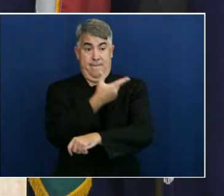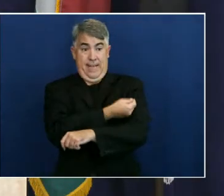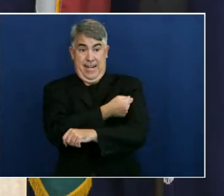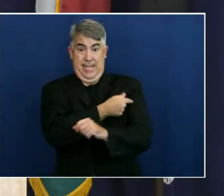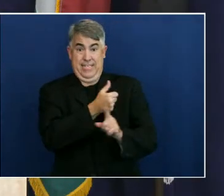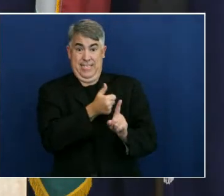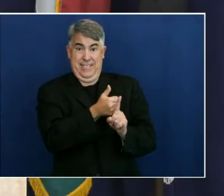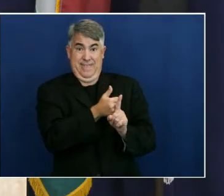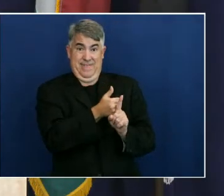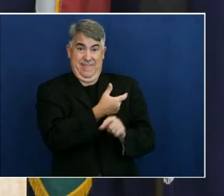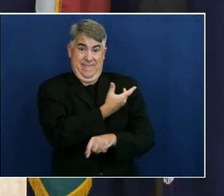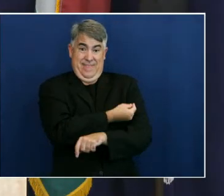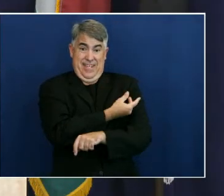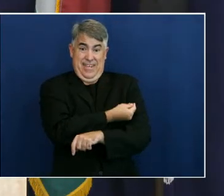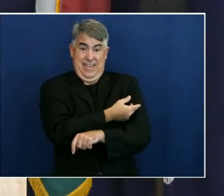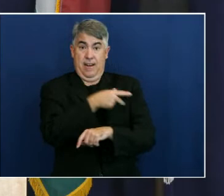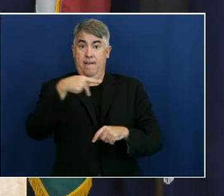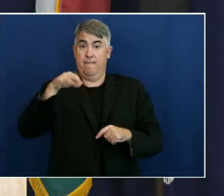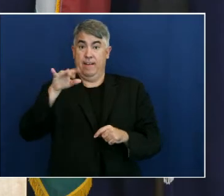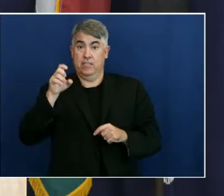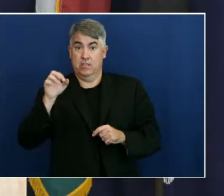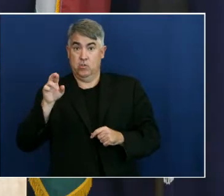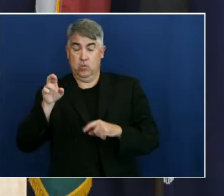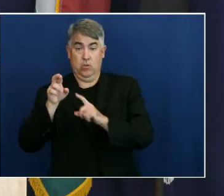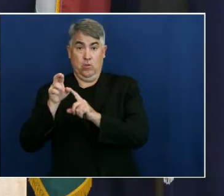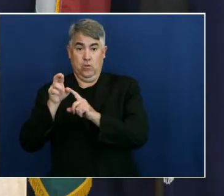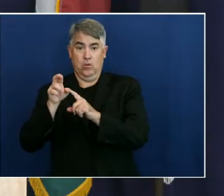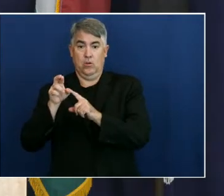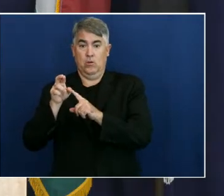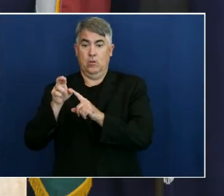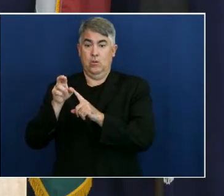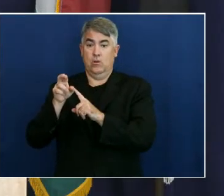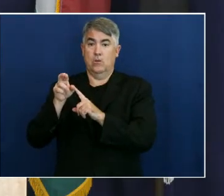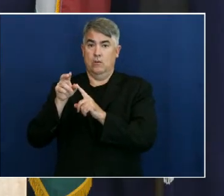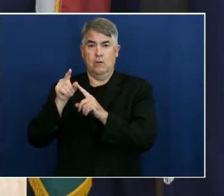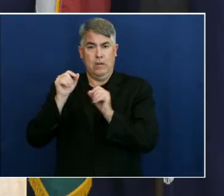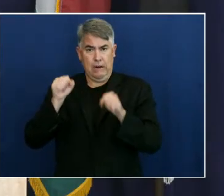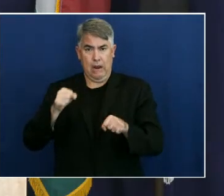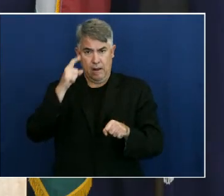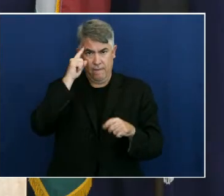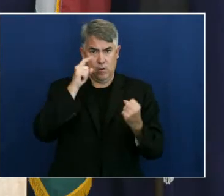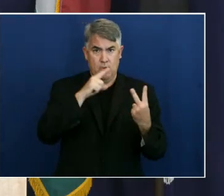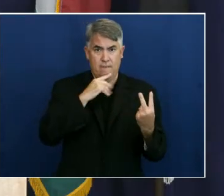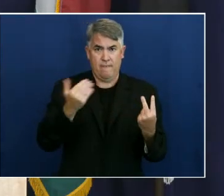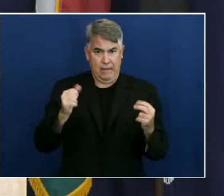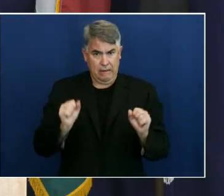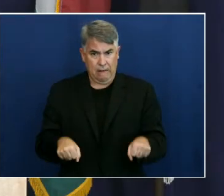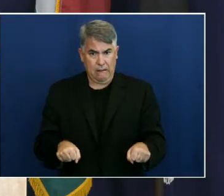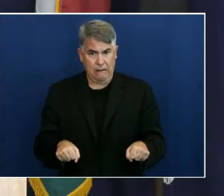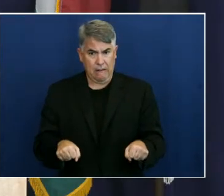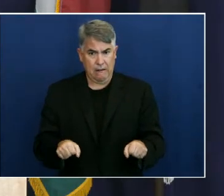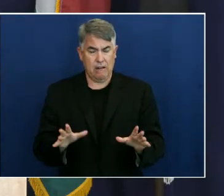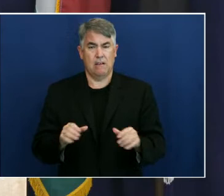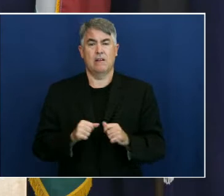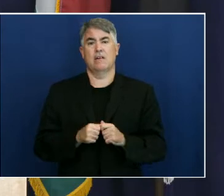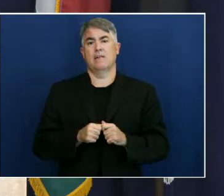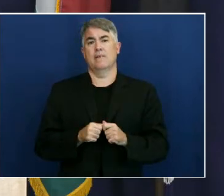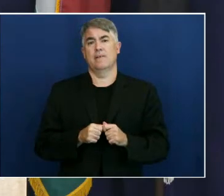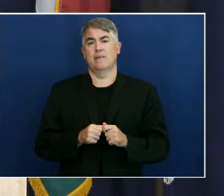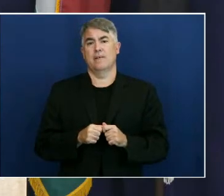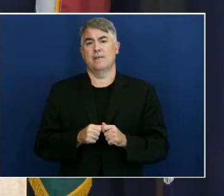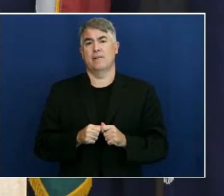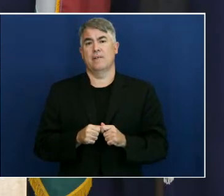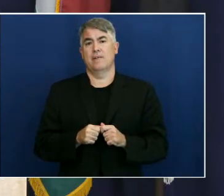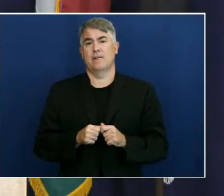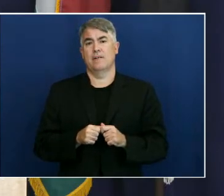the actual Pfizer vaccine, that's the only one that currently is approved or will be approved, we are anticipating